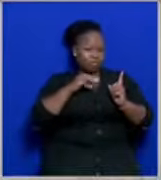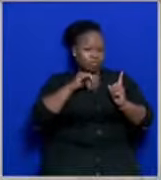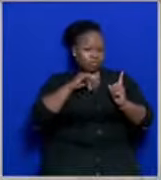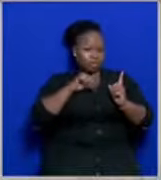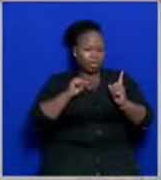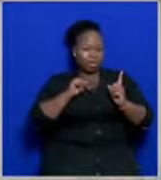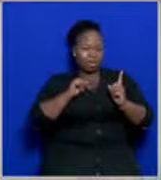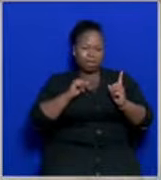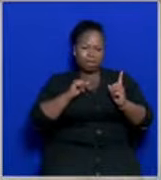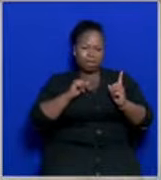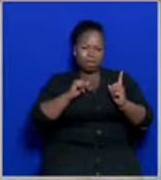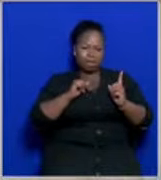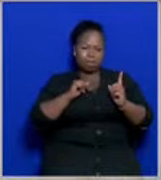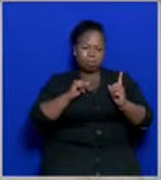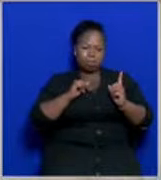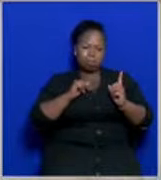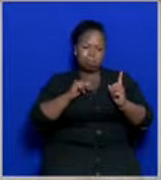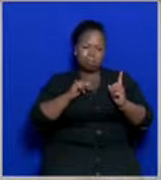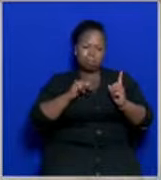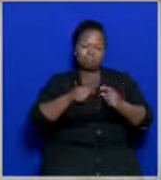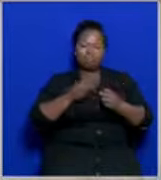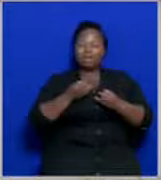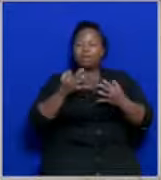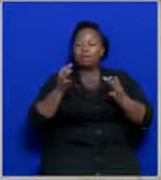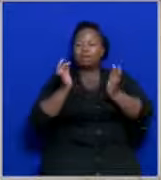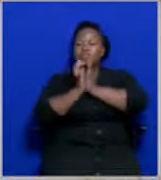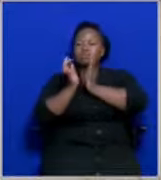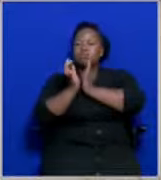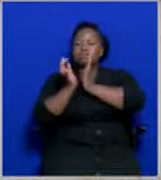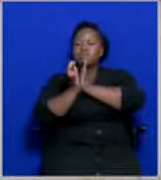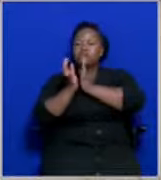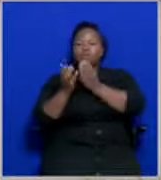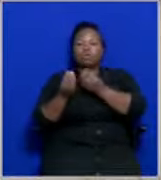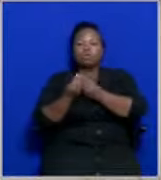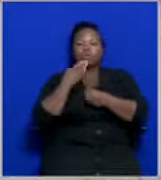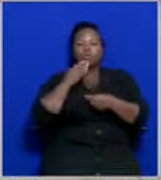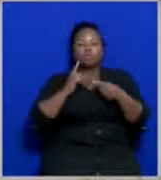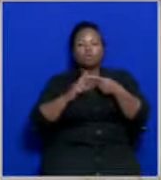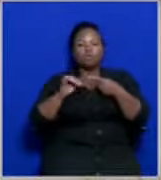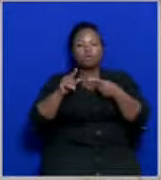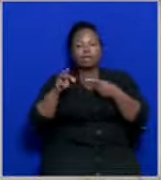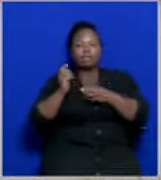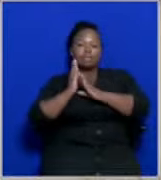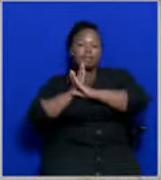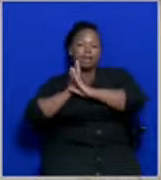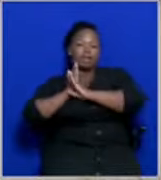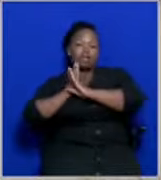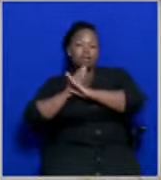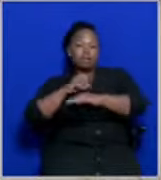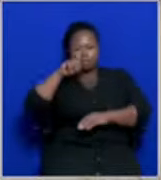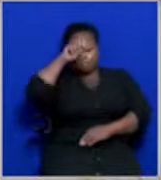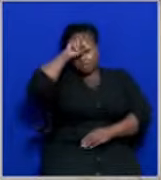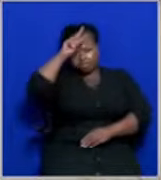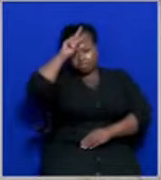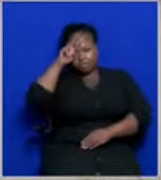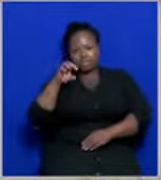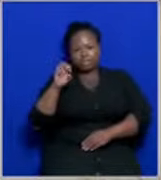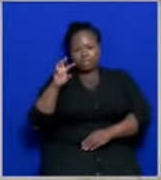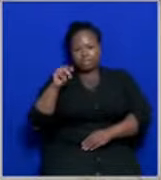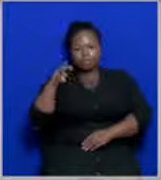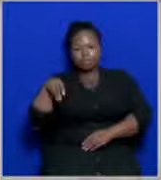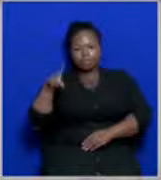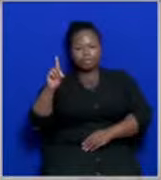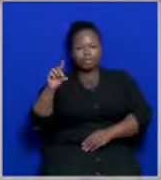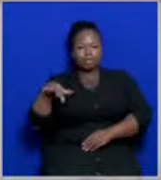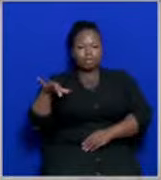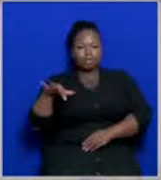has had numerous meetings with J. Mkhwanazi on the sideline at the Boxburg EMPD precinct. Last meeting between them